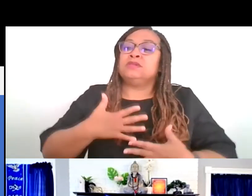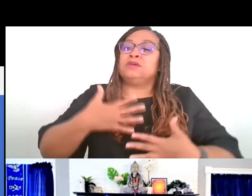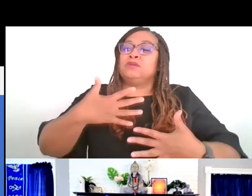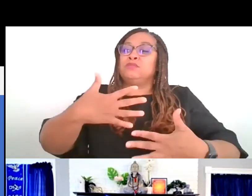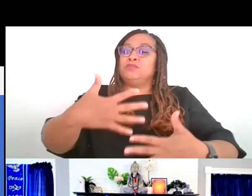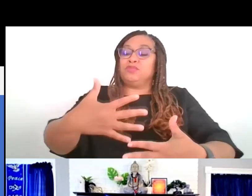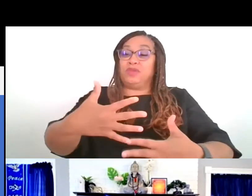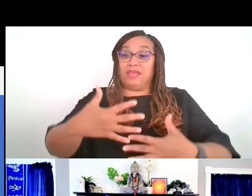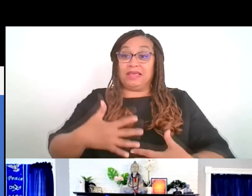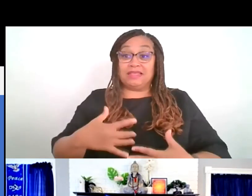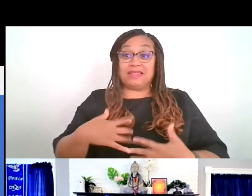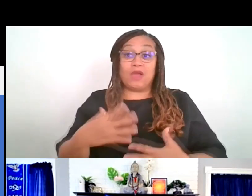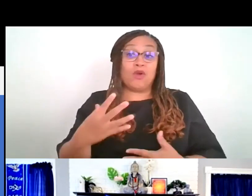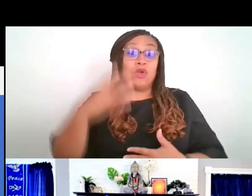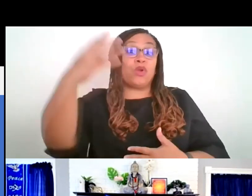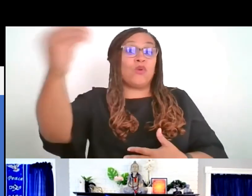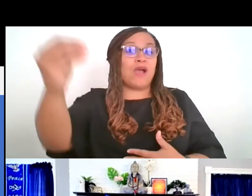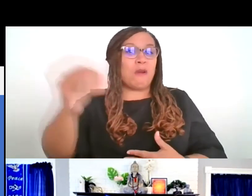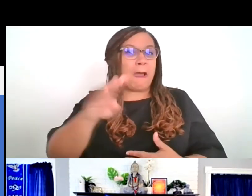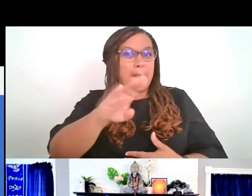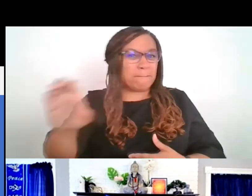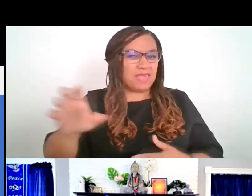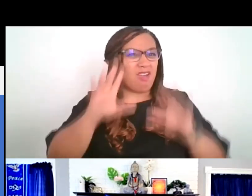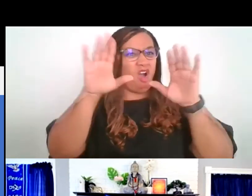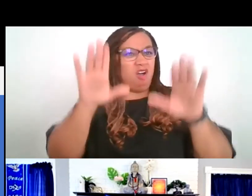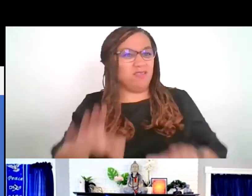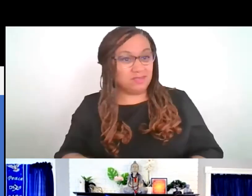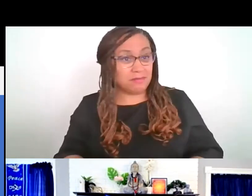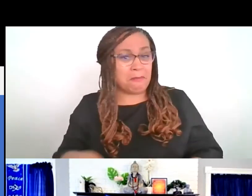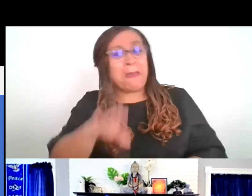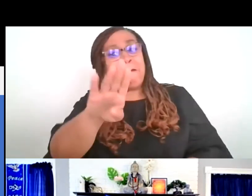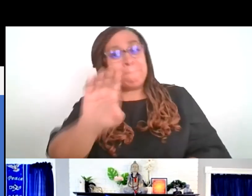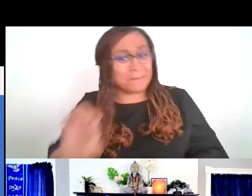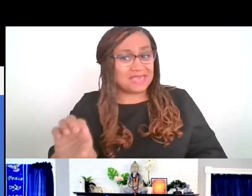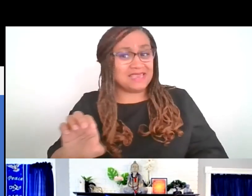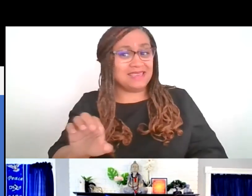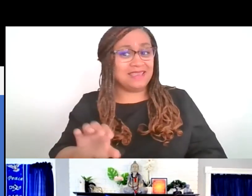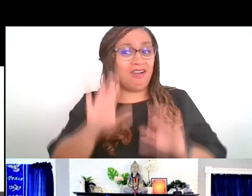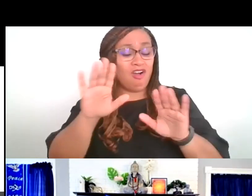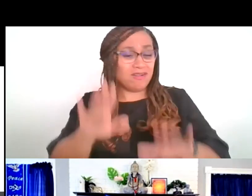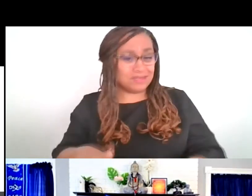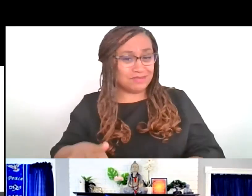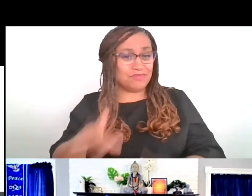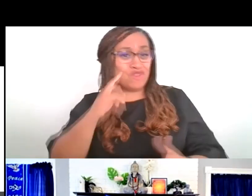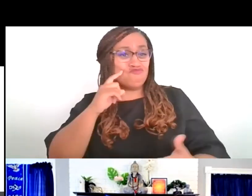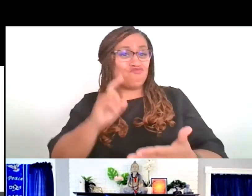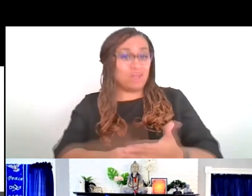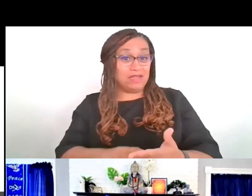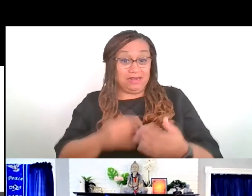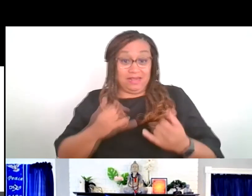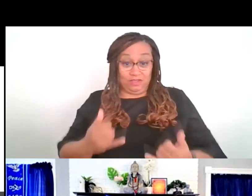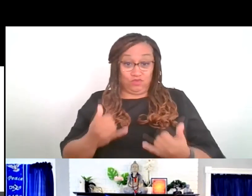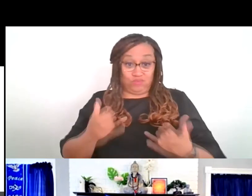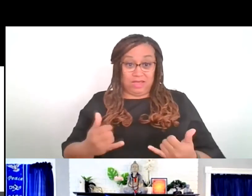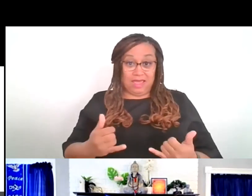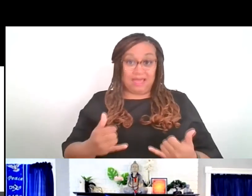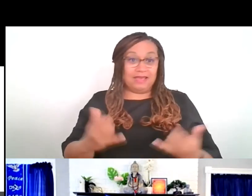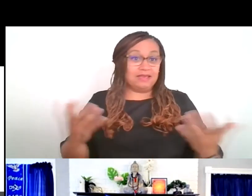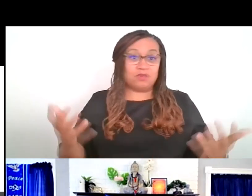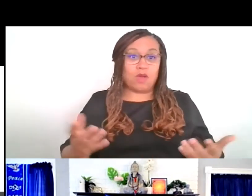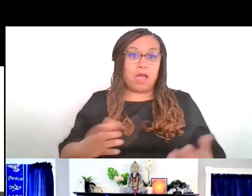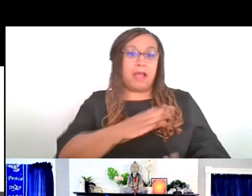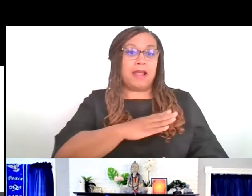And go out and be awesome today. Go out and be it. Recognizing that today is board